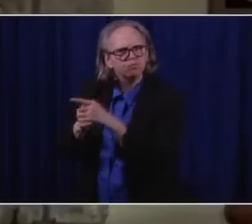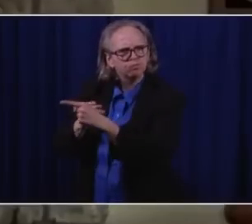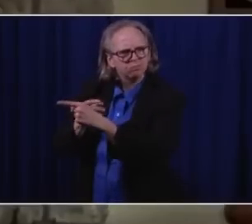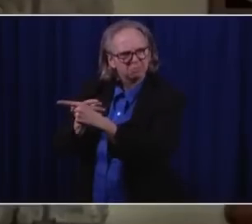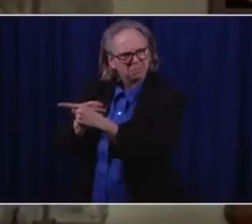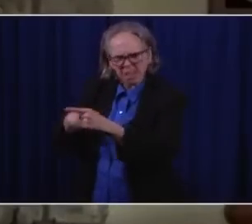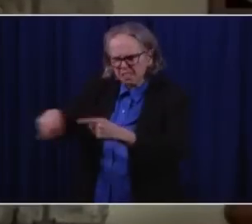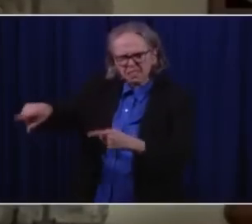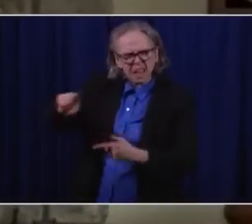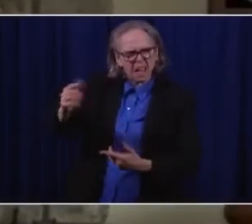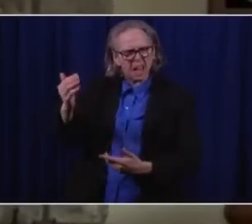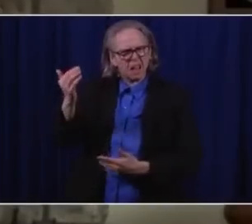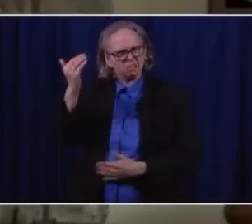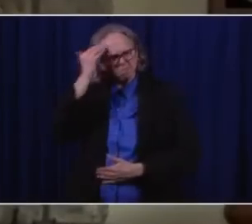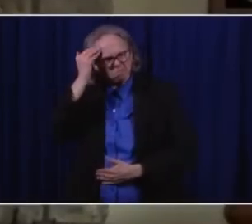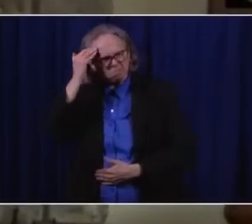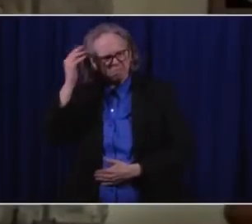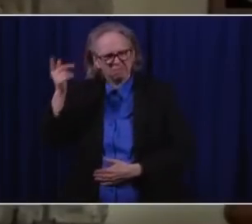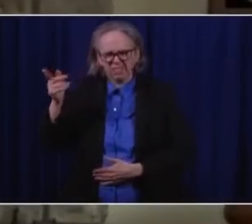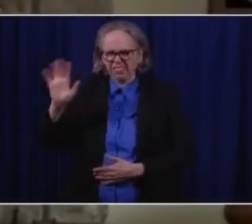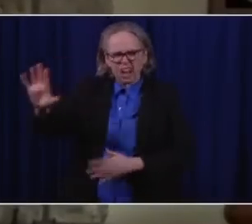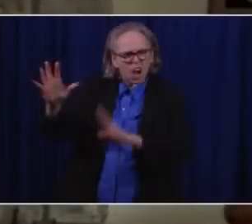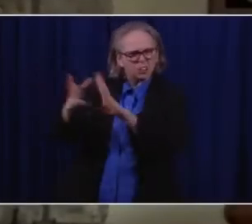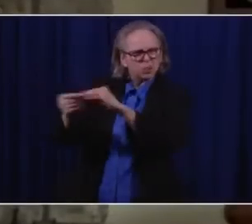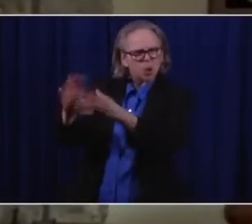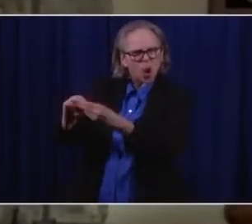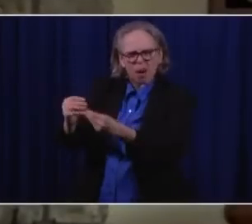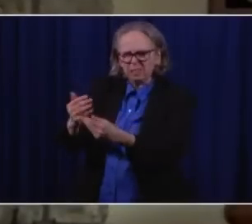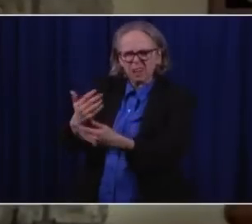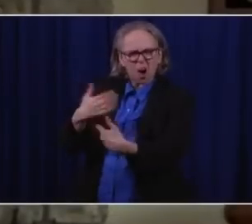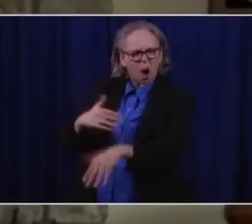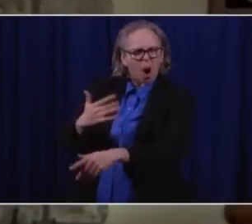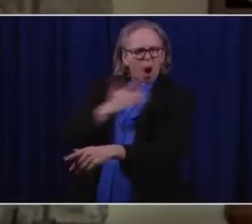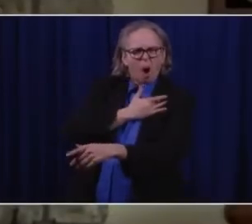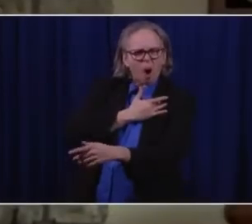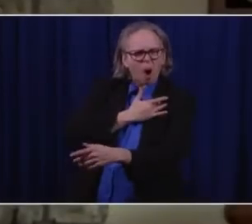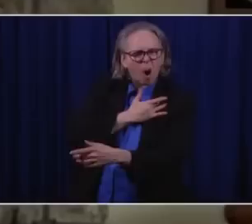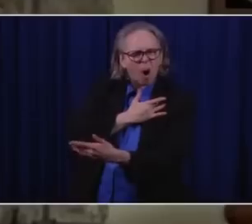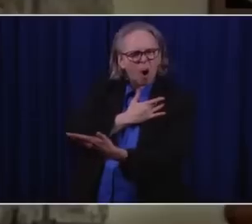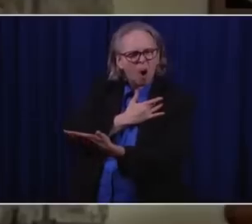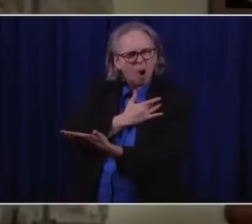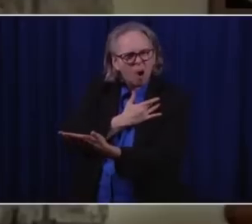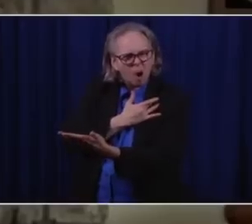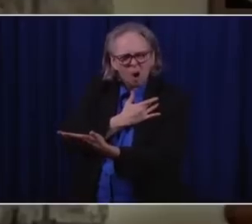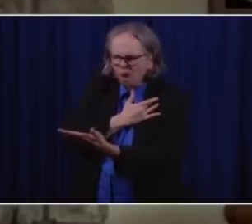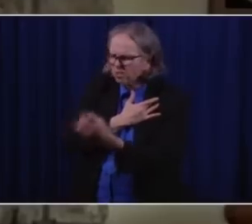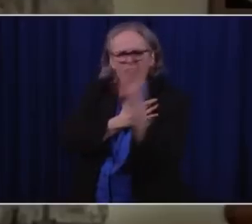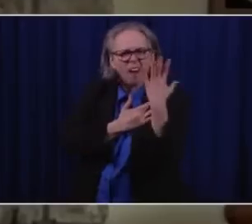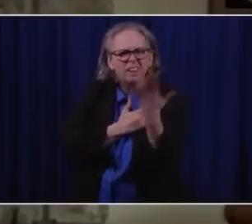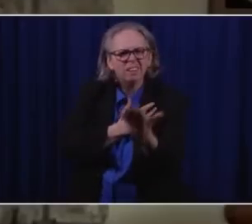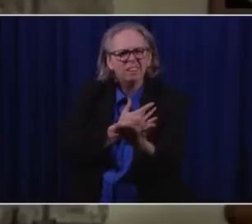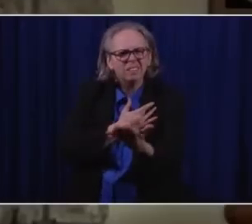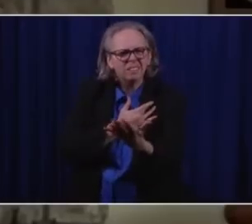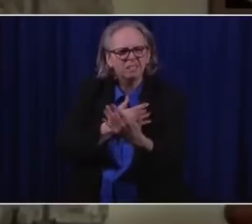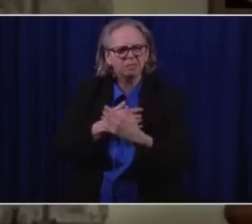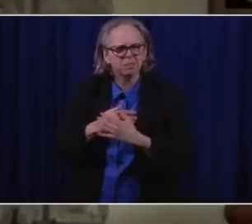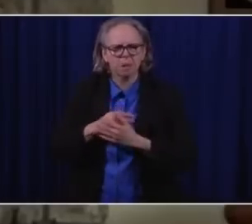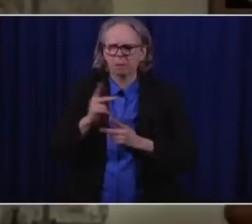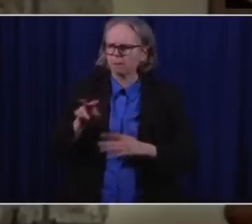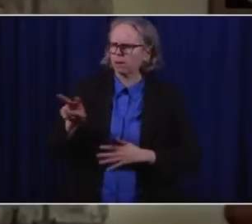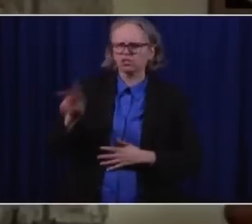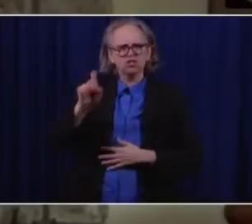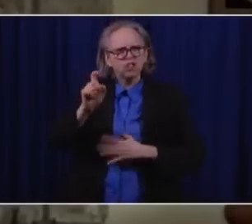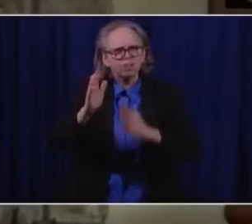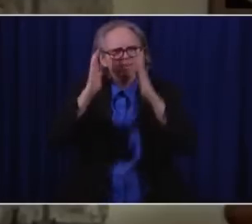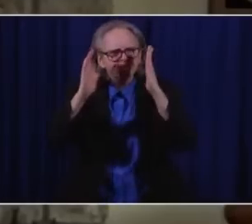impacted. I was. And I think when people understand what's at stake and what we're asking